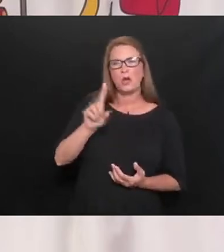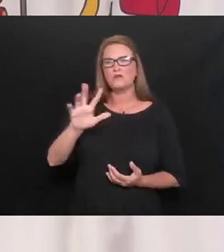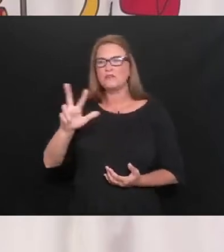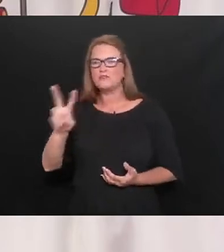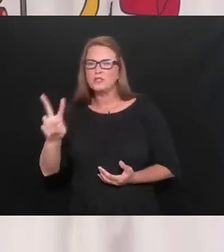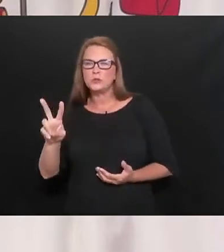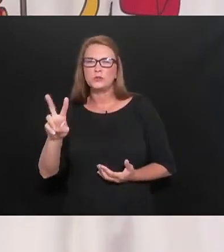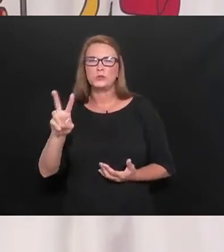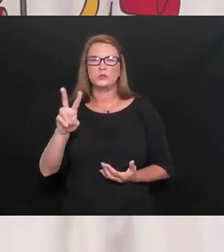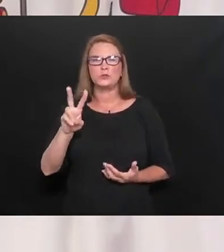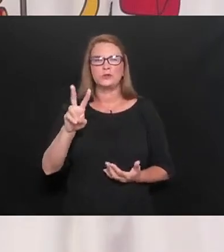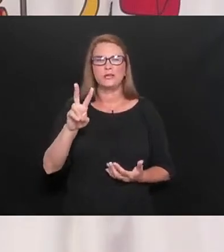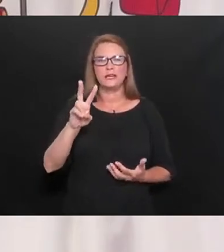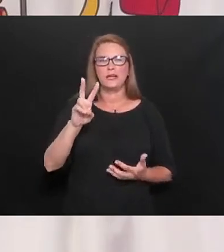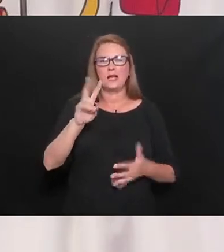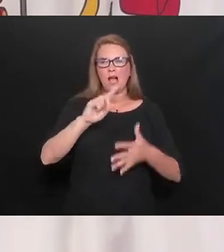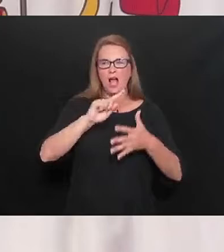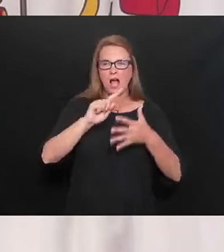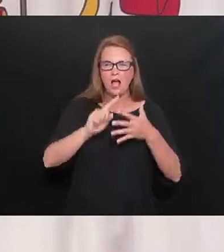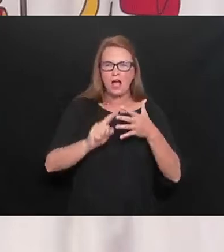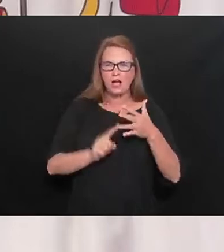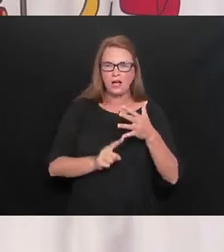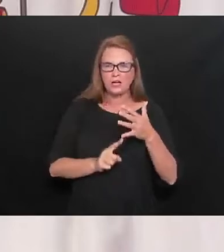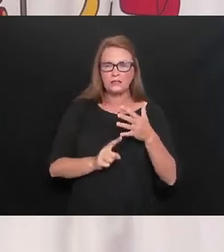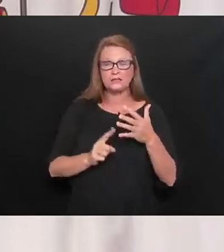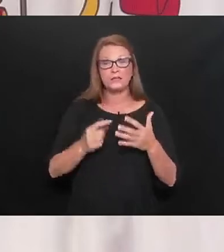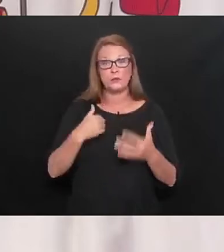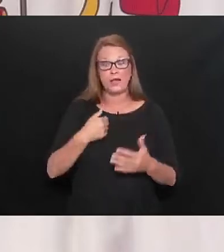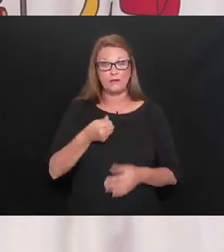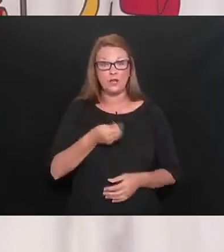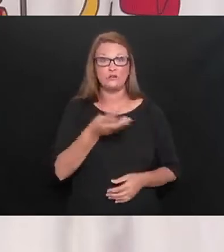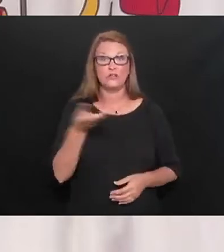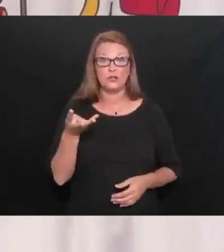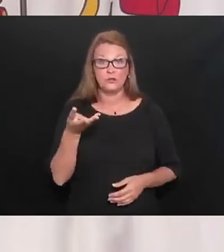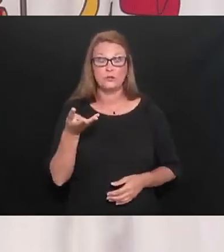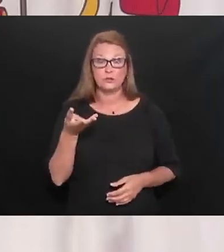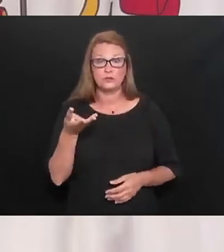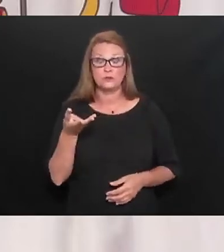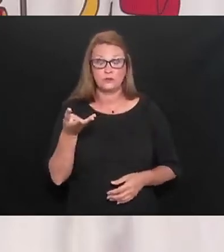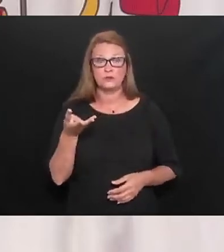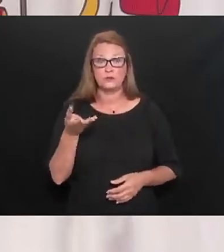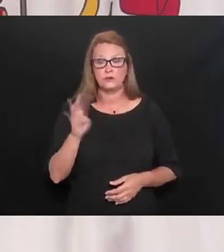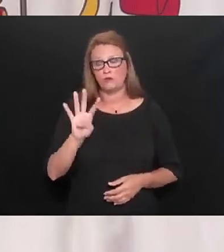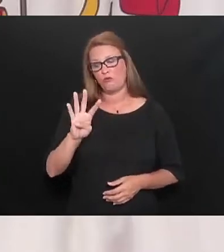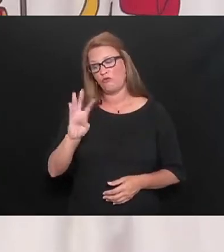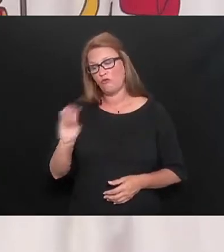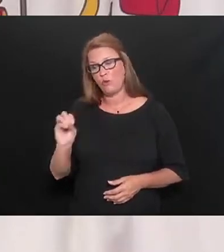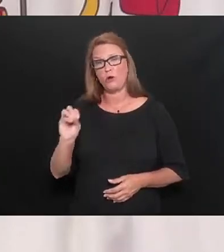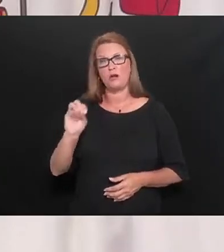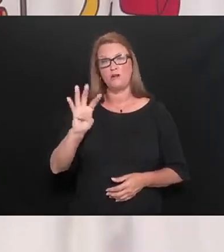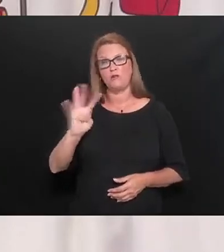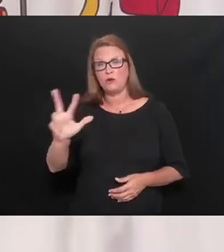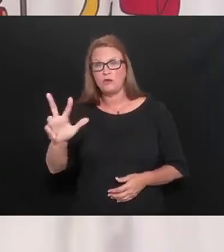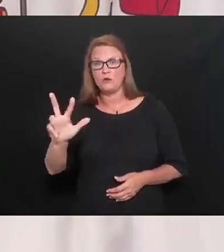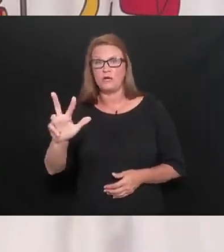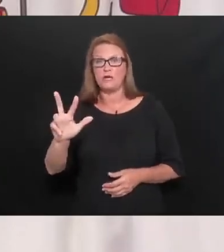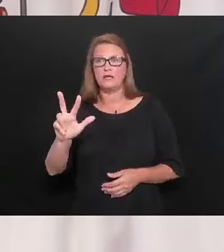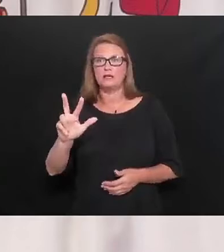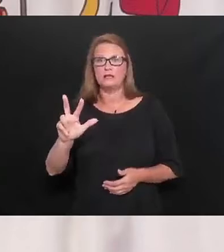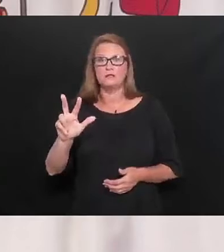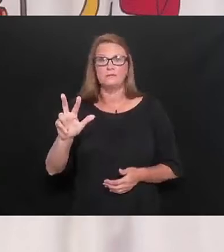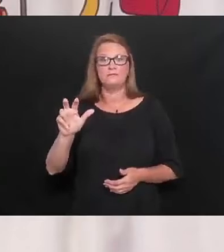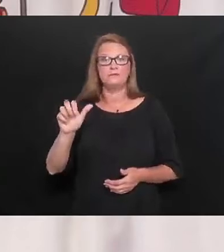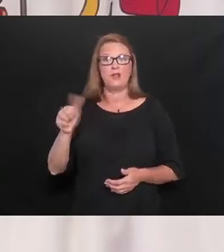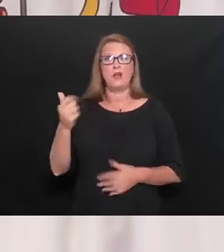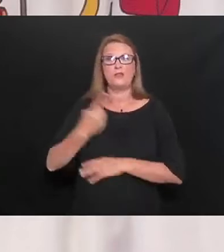52s, and all through the whole thing. And then we've got some that are 40 and 43, and the other day a kid